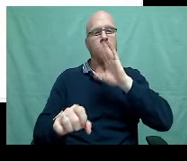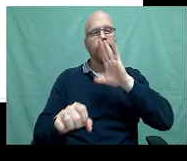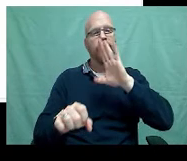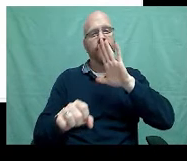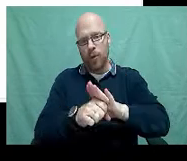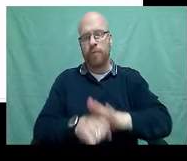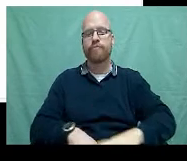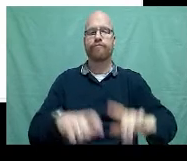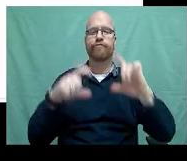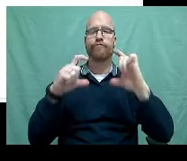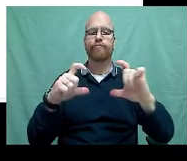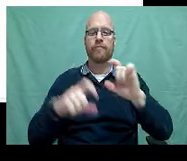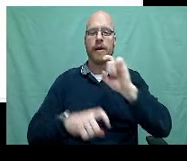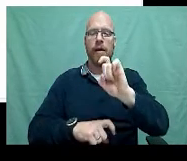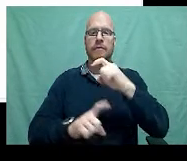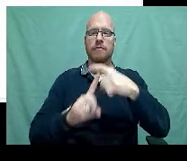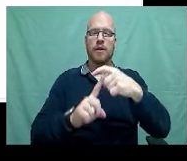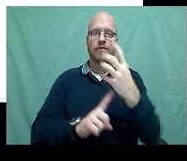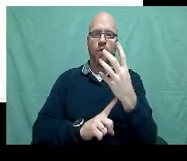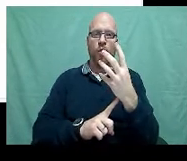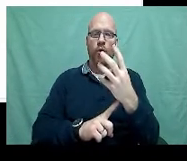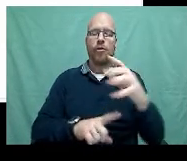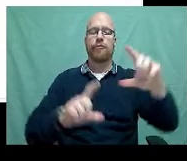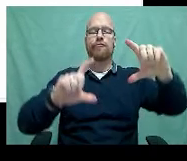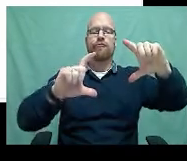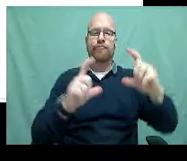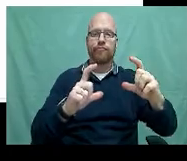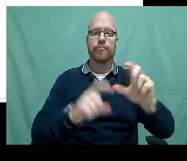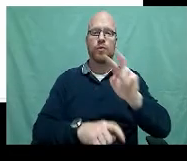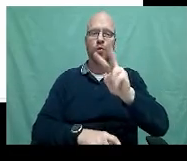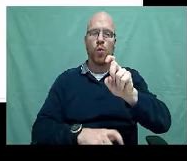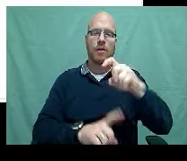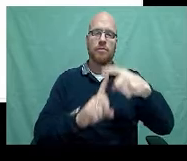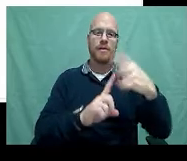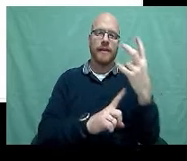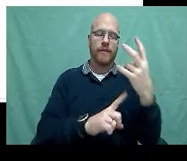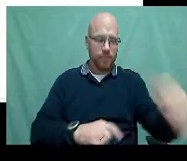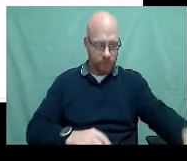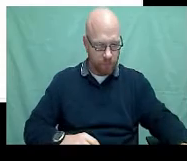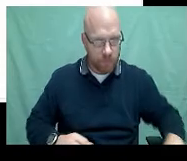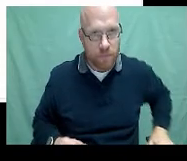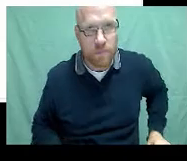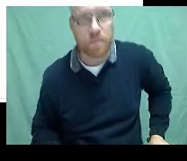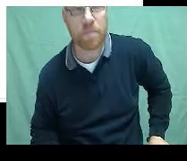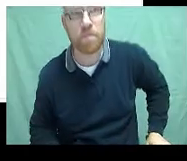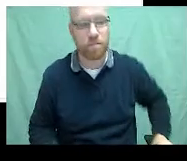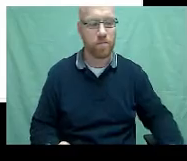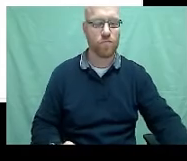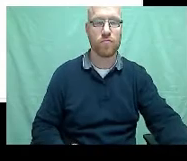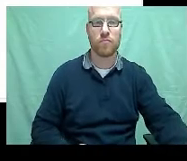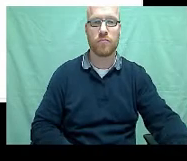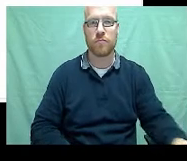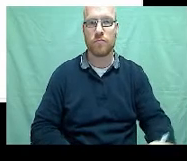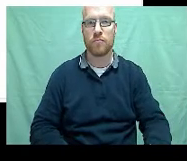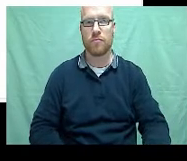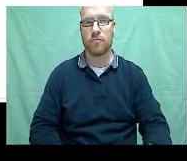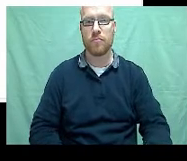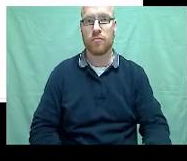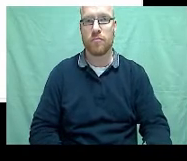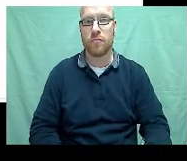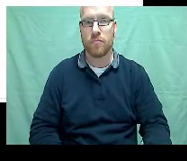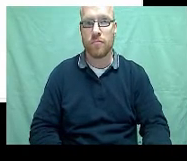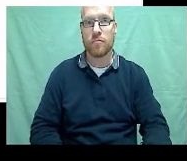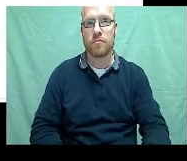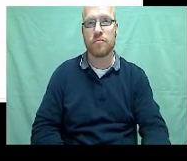matches our original trinomial and that confirms that our answer x plus 4 times 2x plus